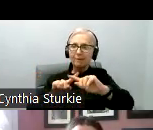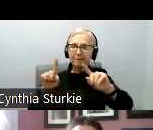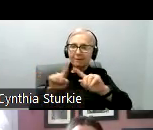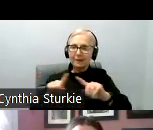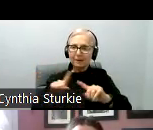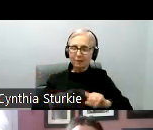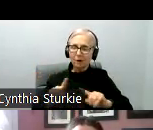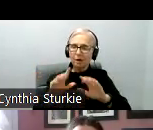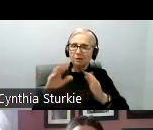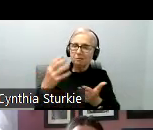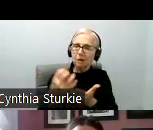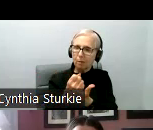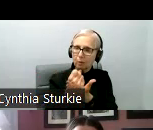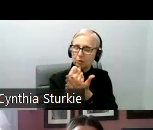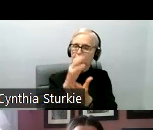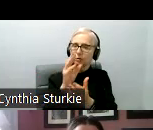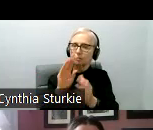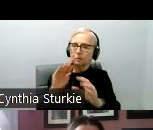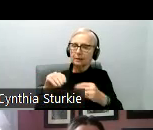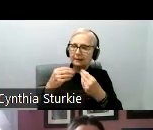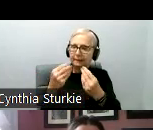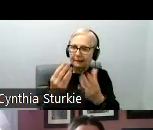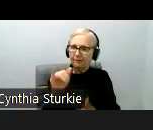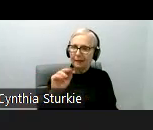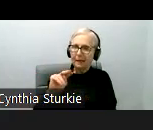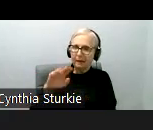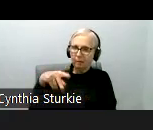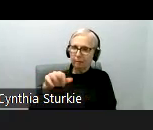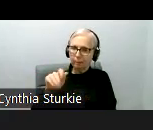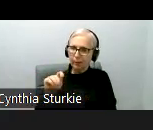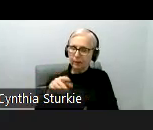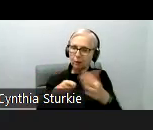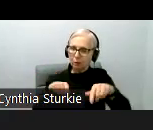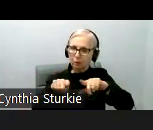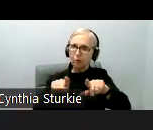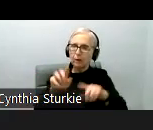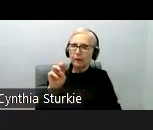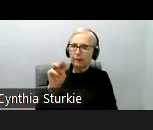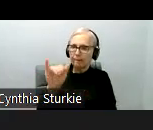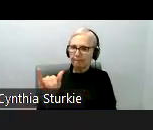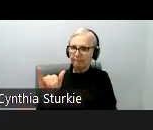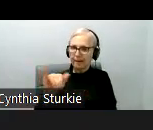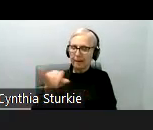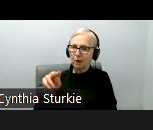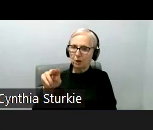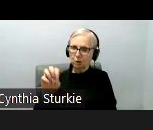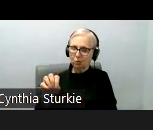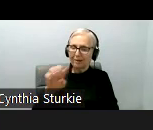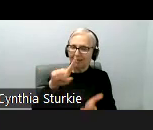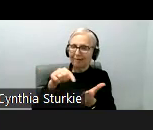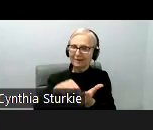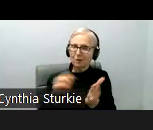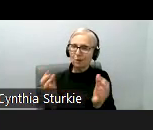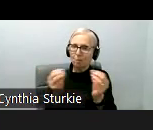stakeholder opportunities going on throughout May and June. This town hall is more of a presentation and content